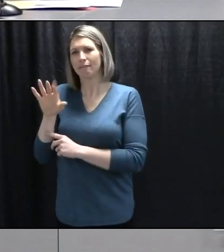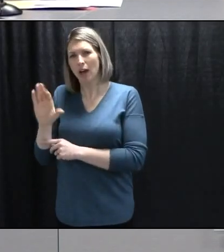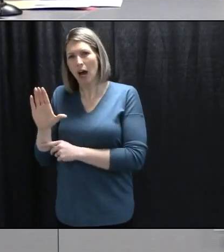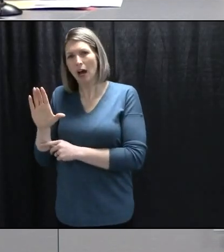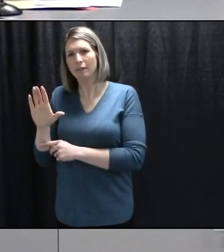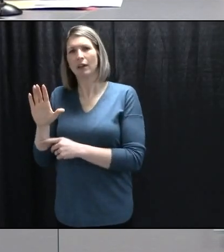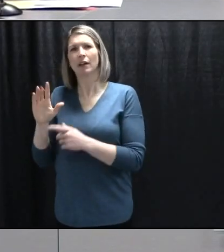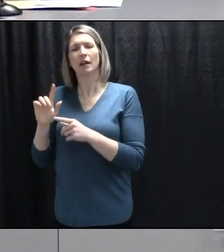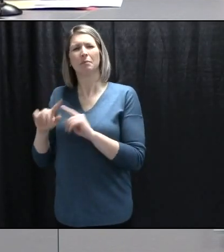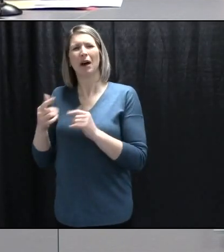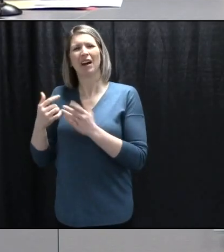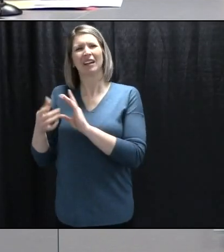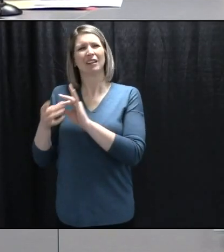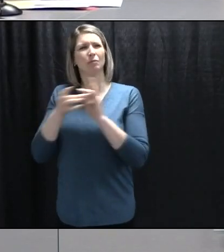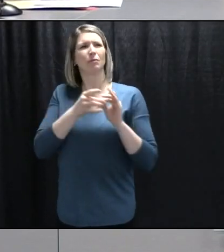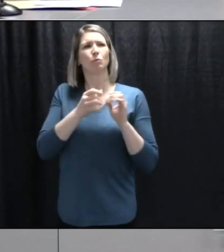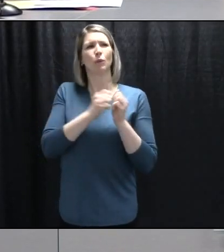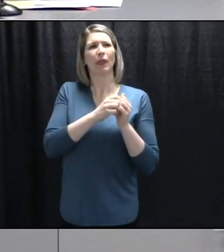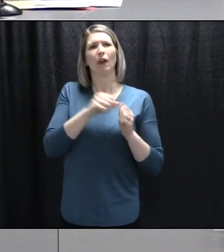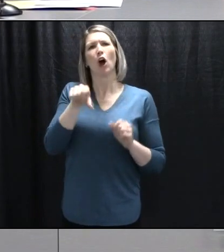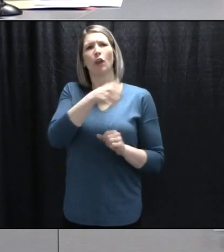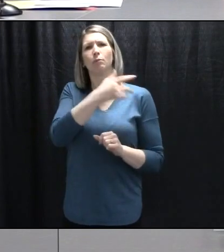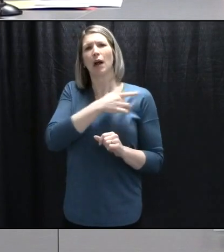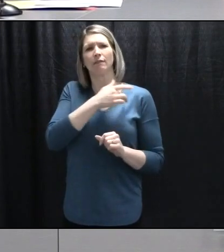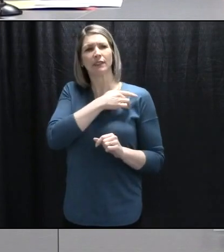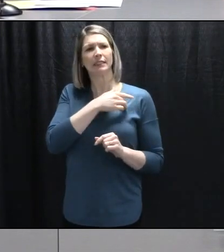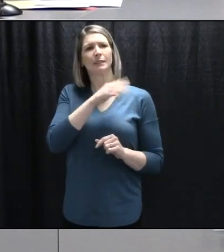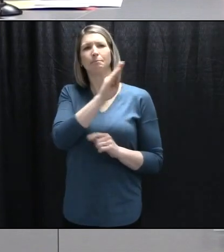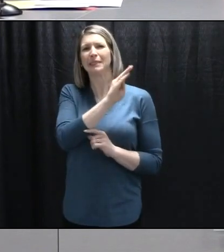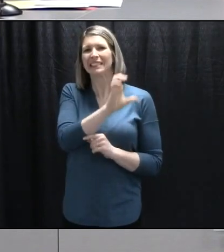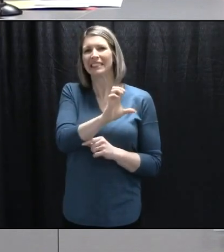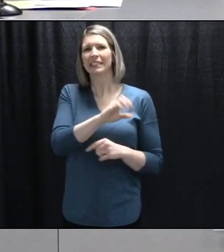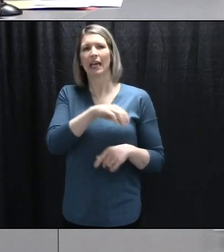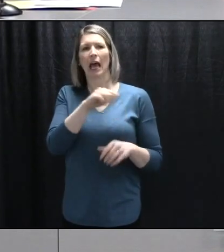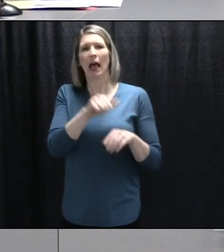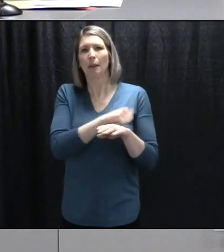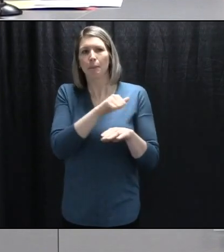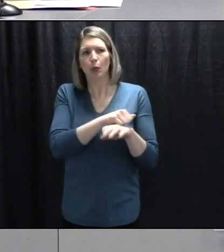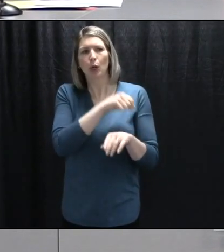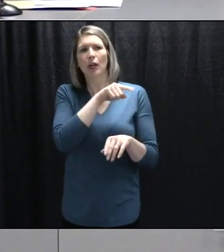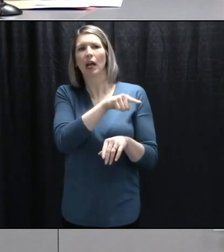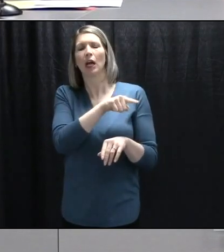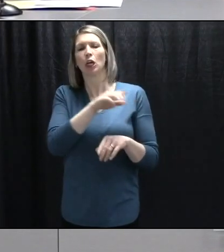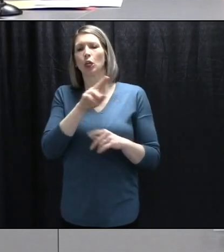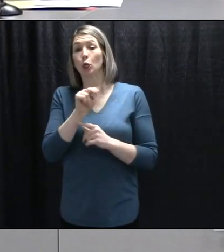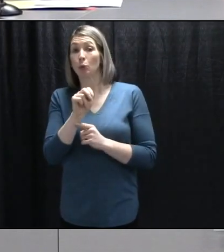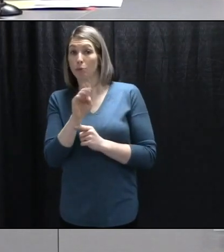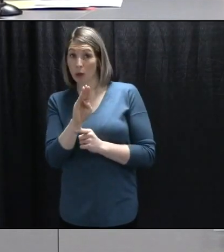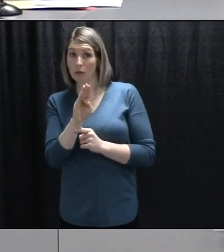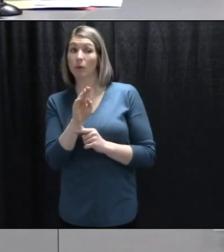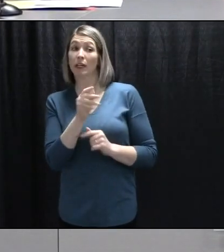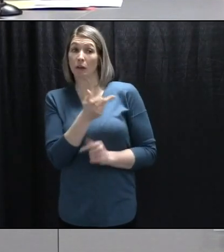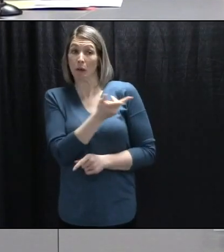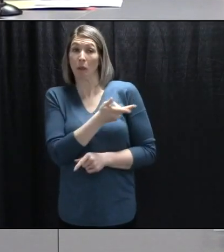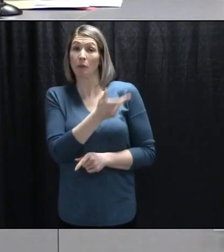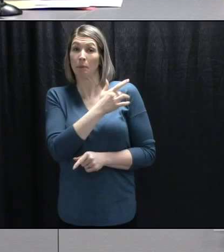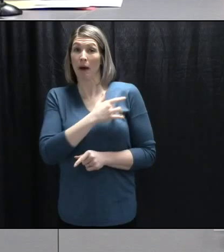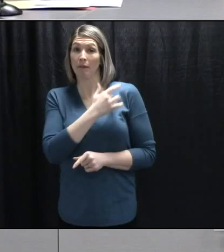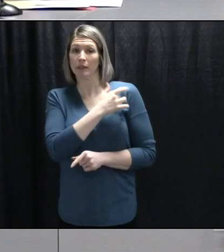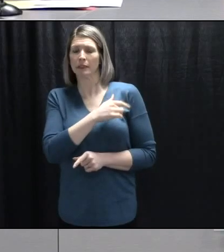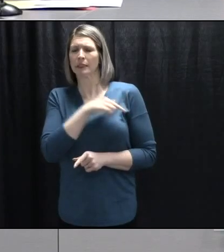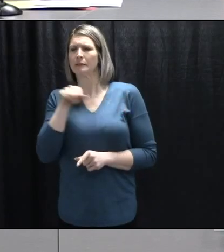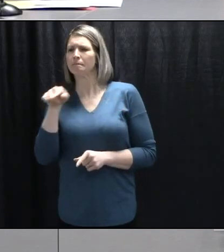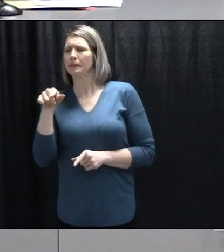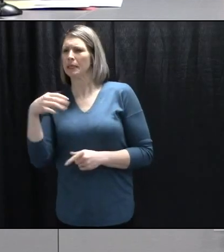to in BC, Alberta, Ontario, and New Brunswick. So what exactly is the conflict there?